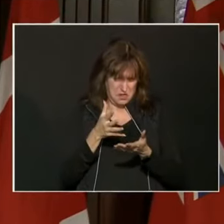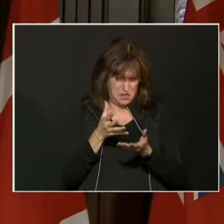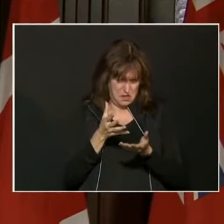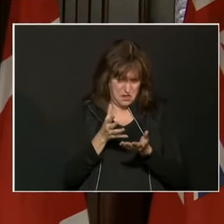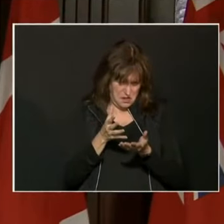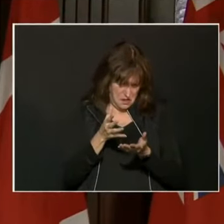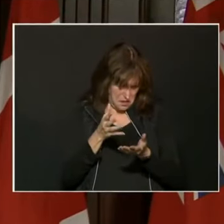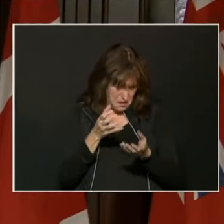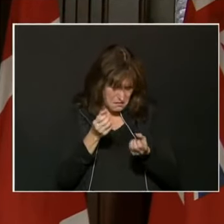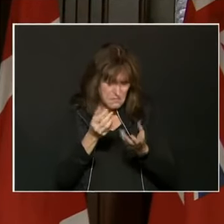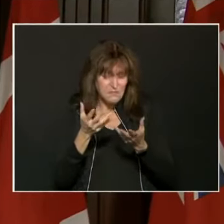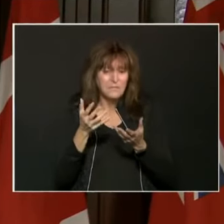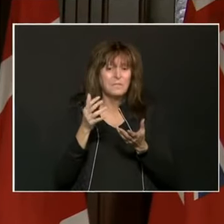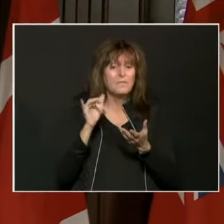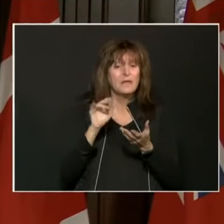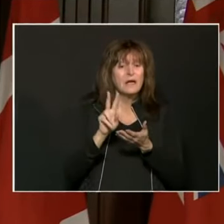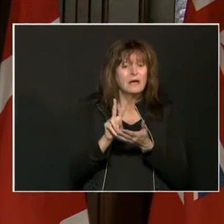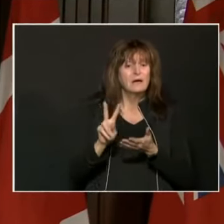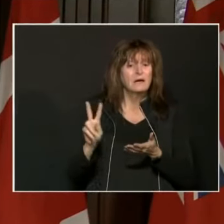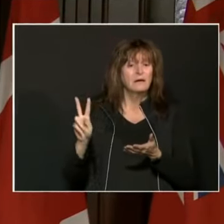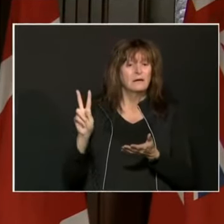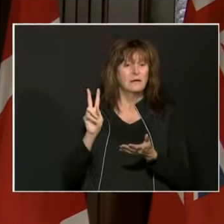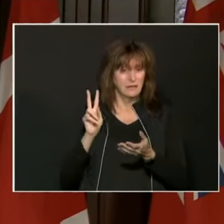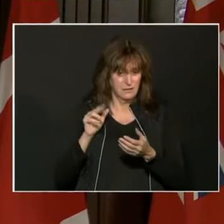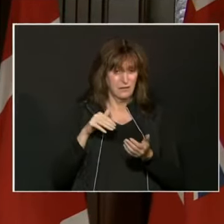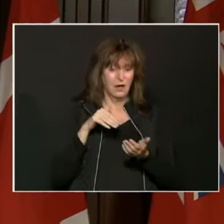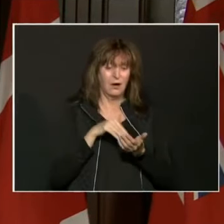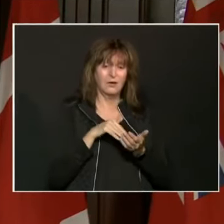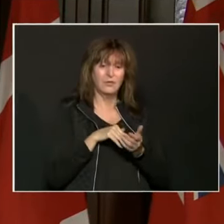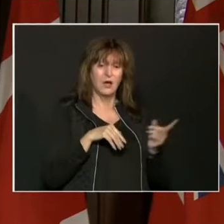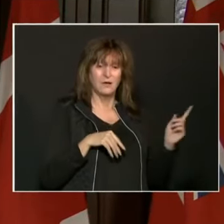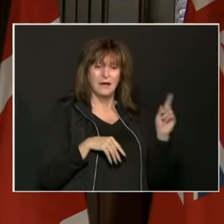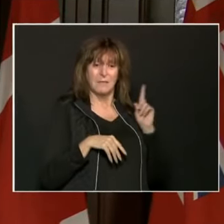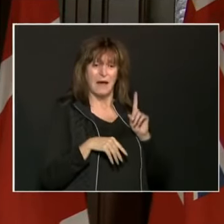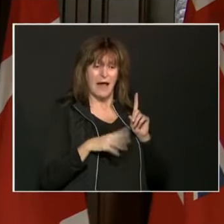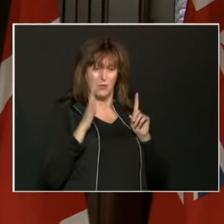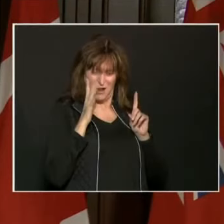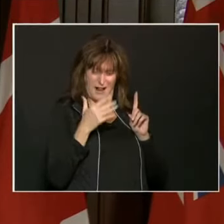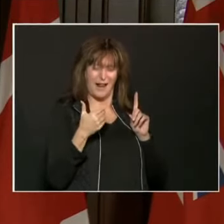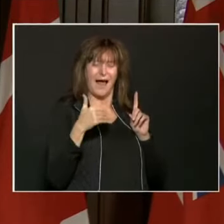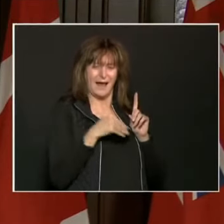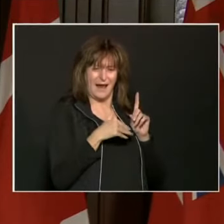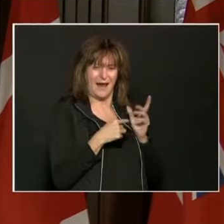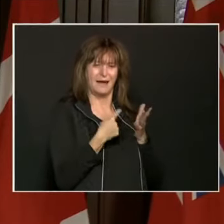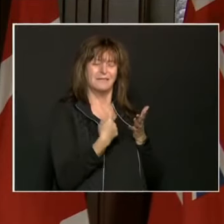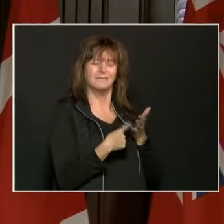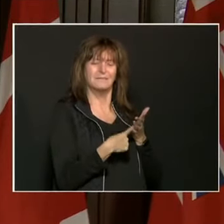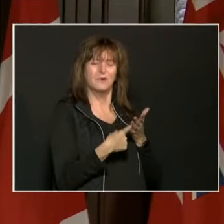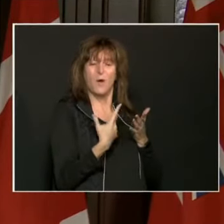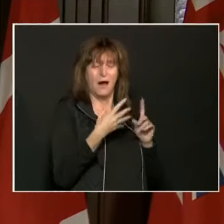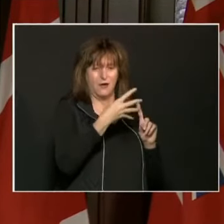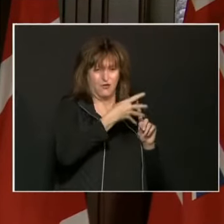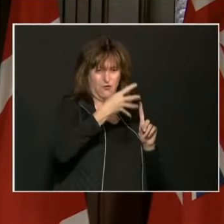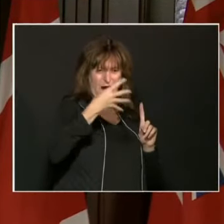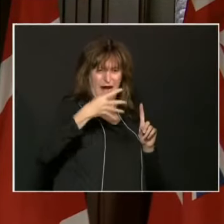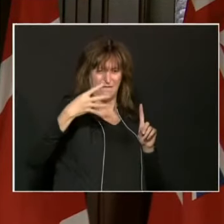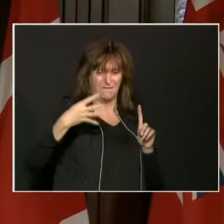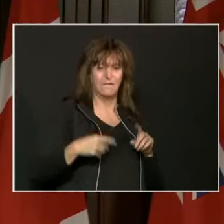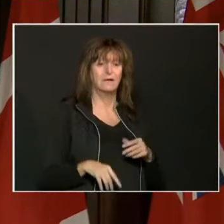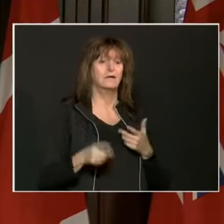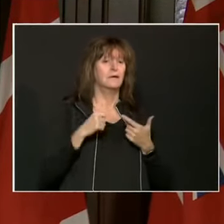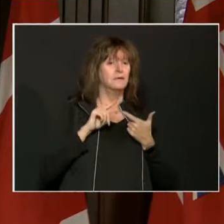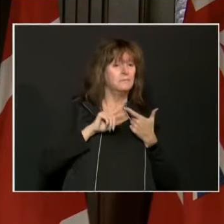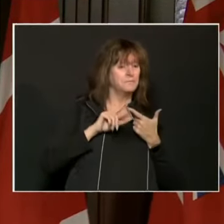with a further update on the modeling and the analytics in that, and then Dr. Huyer is going to talk to us about some of the outbreak aspects